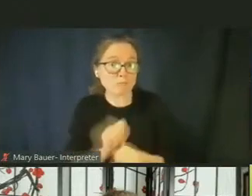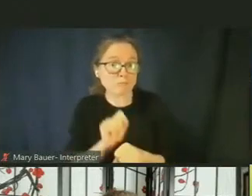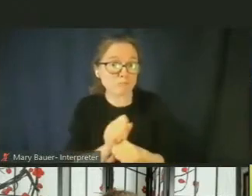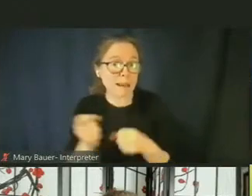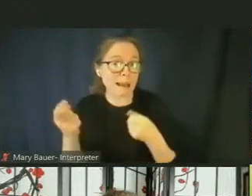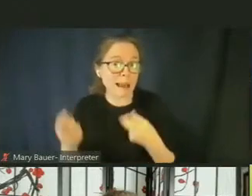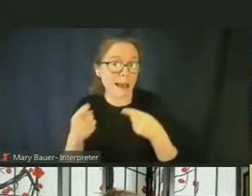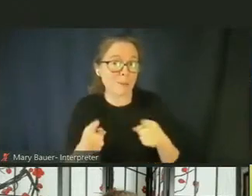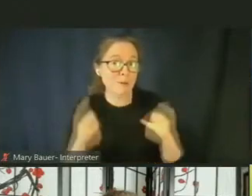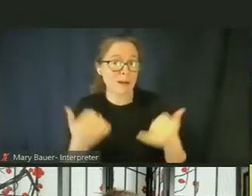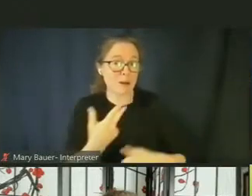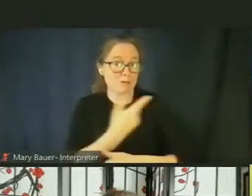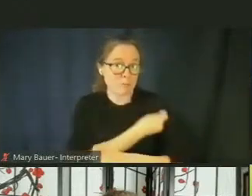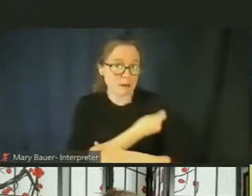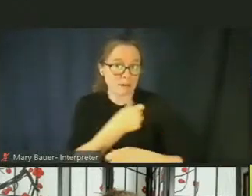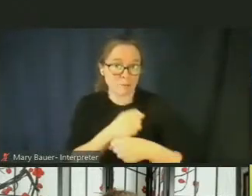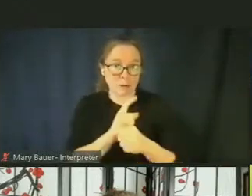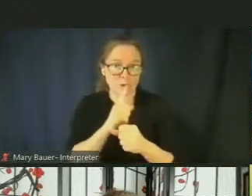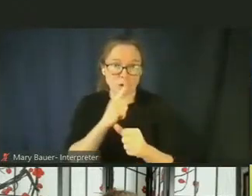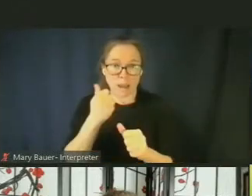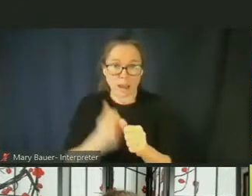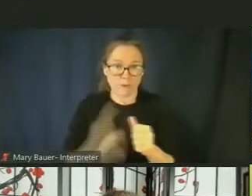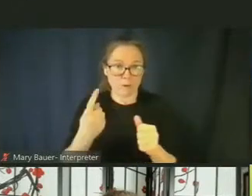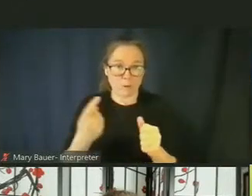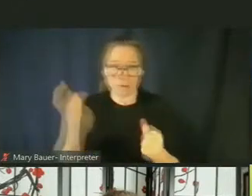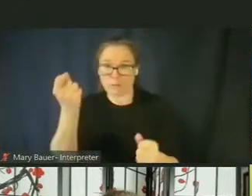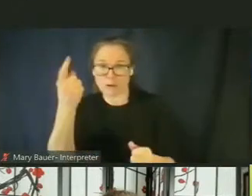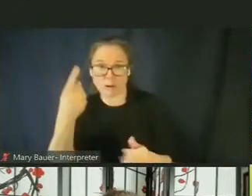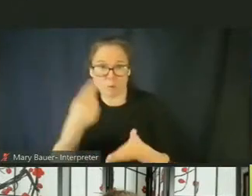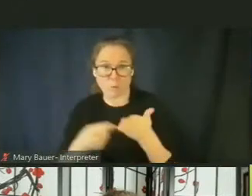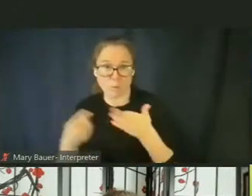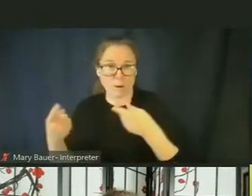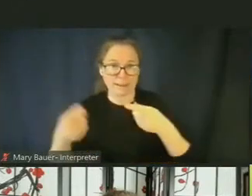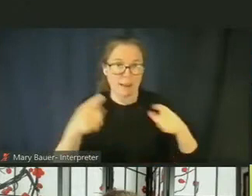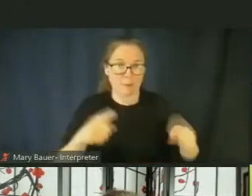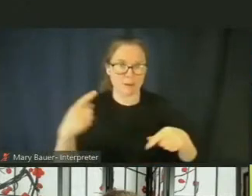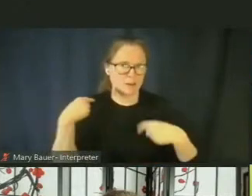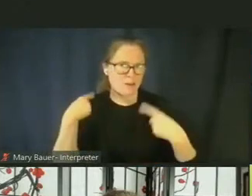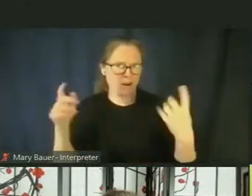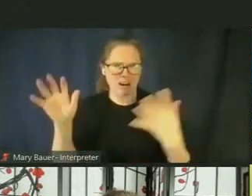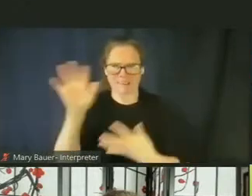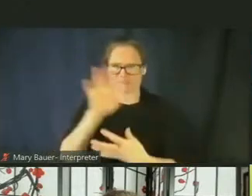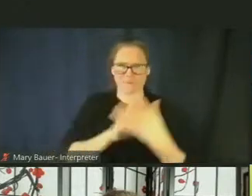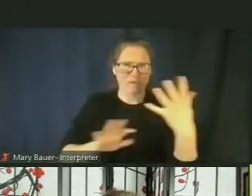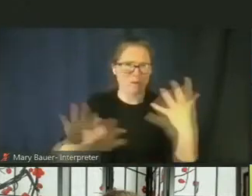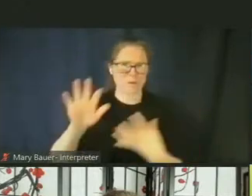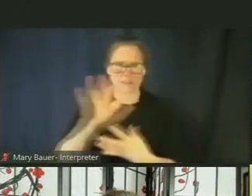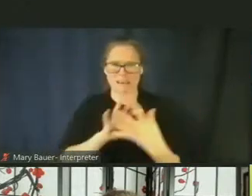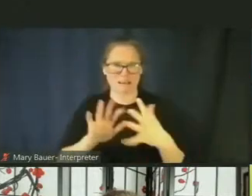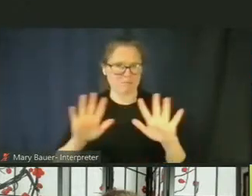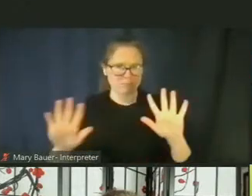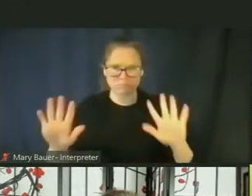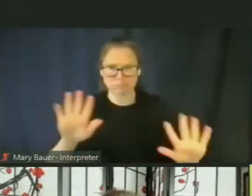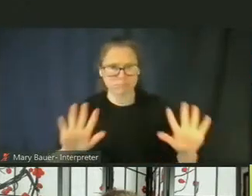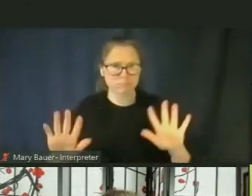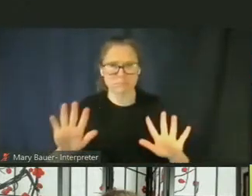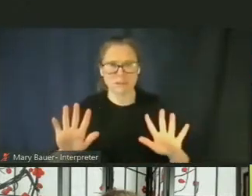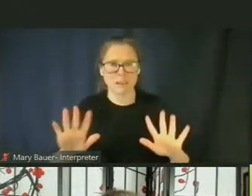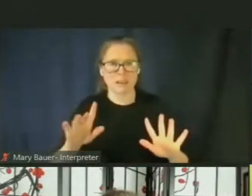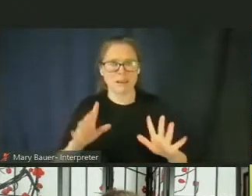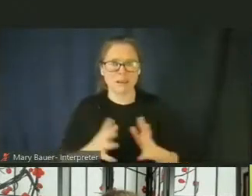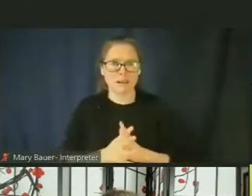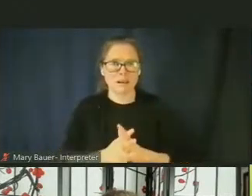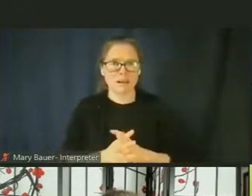sure we're all on the same page about what's going on, because I know it's been really confusing given all the